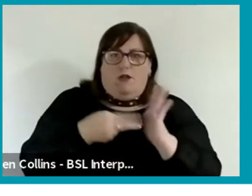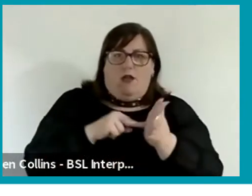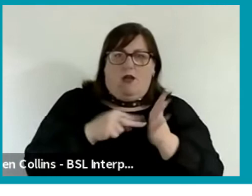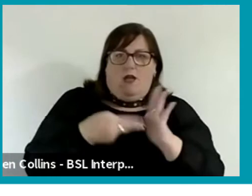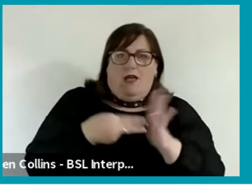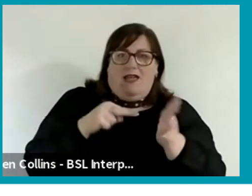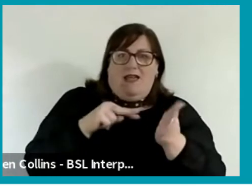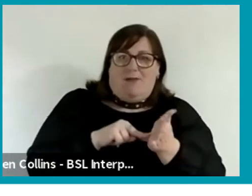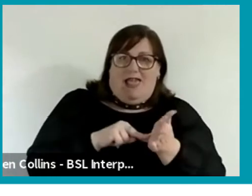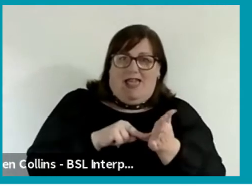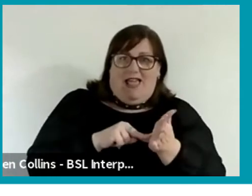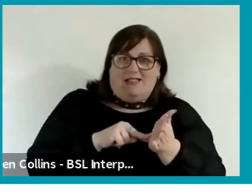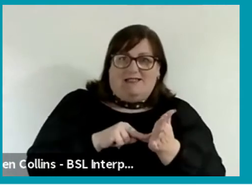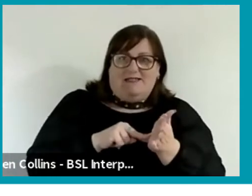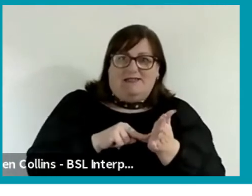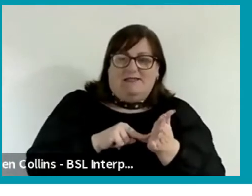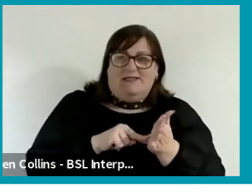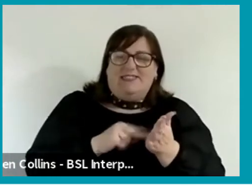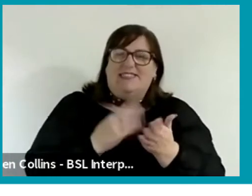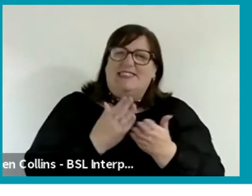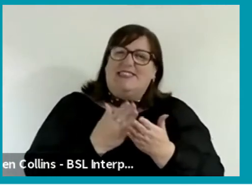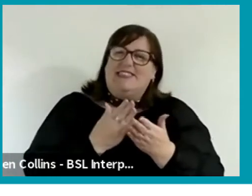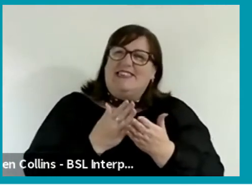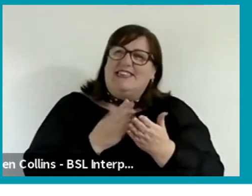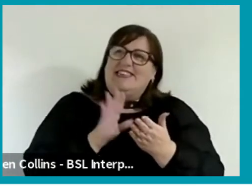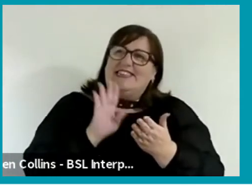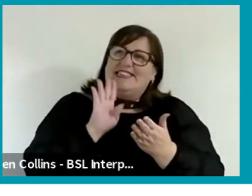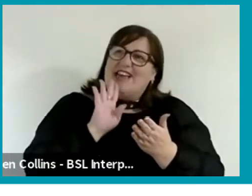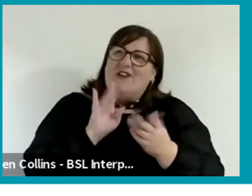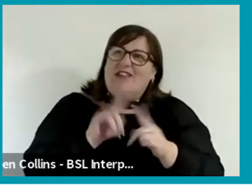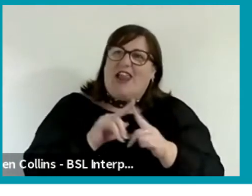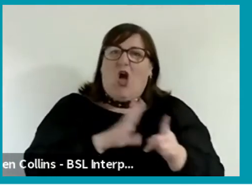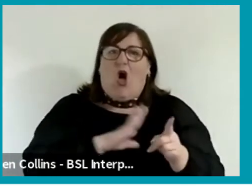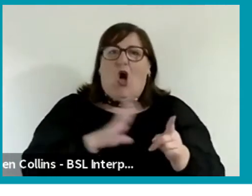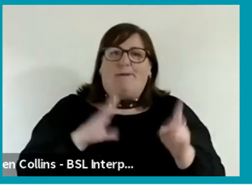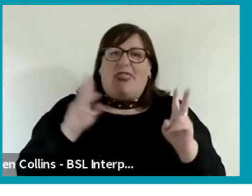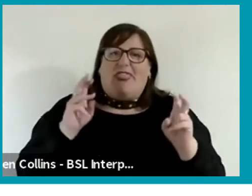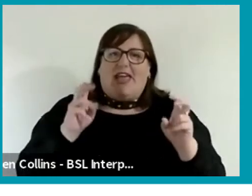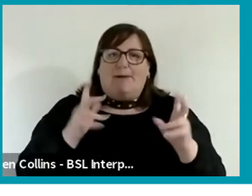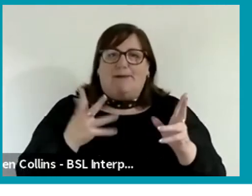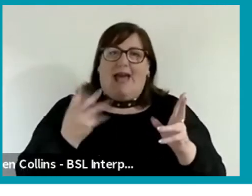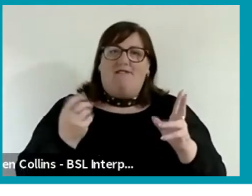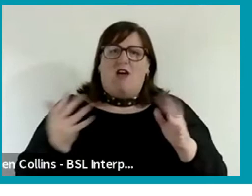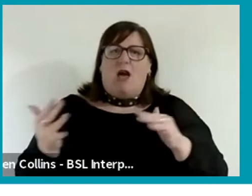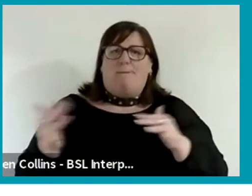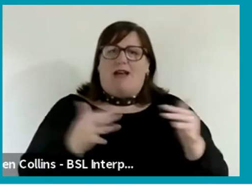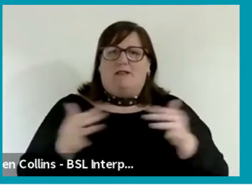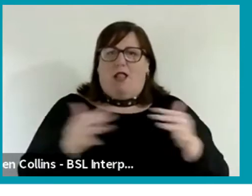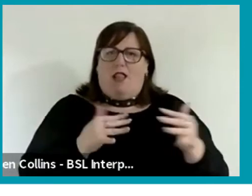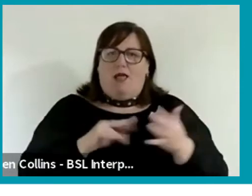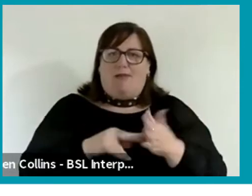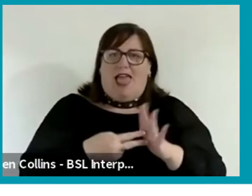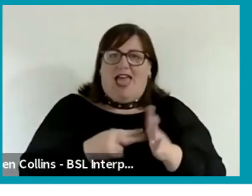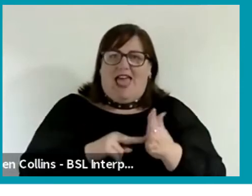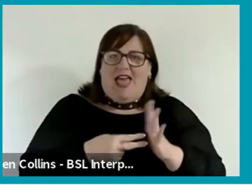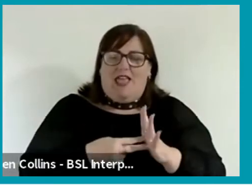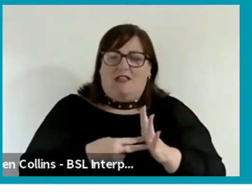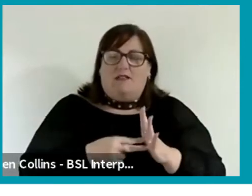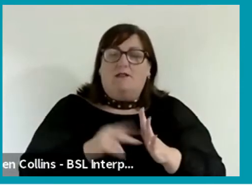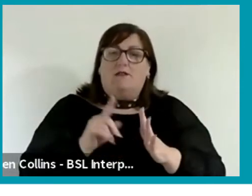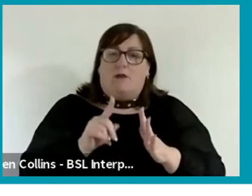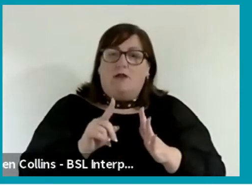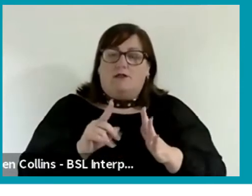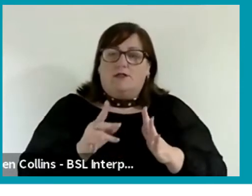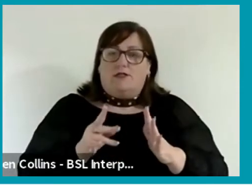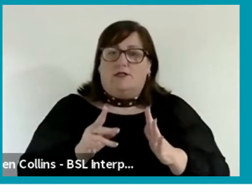Day today, so it's very army themed, but a battle plan for the day, and to then employ your trading process throughout the day. So, you